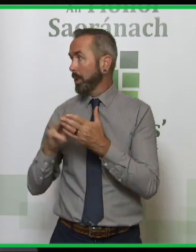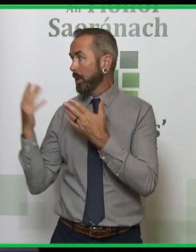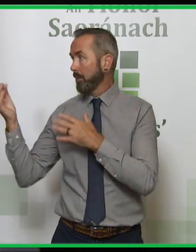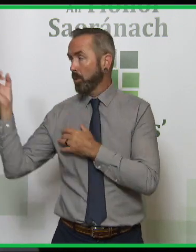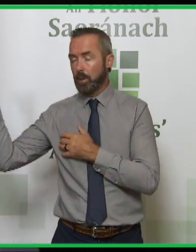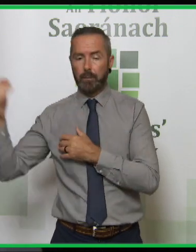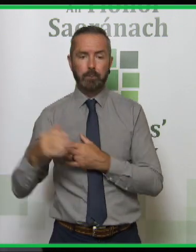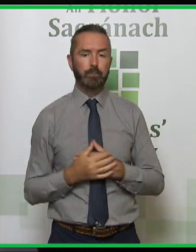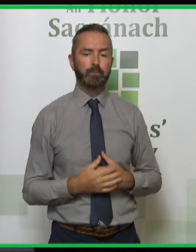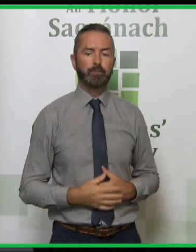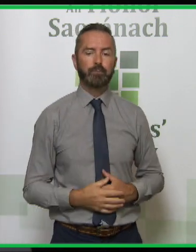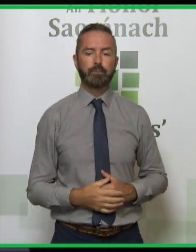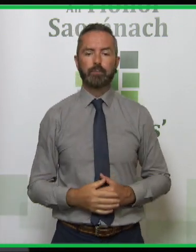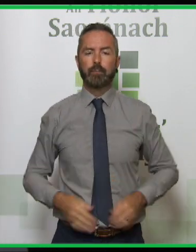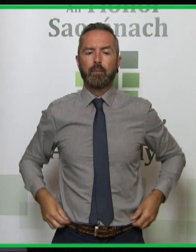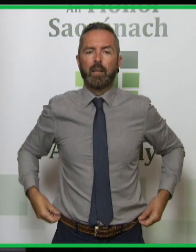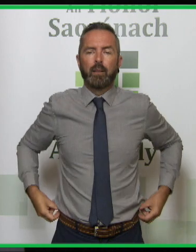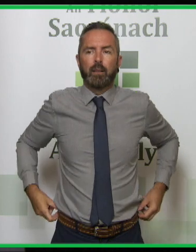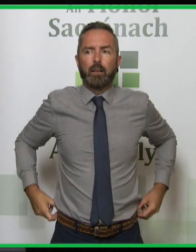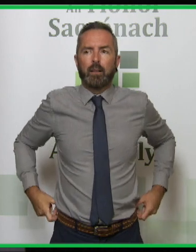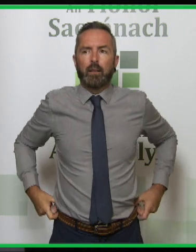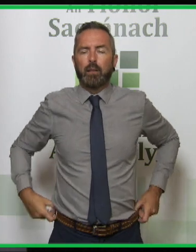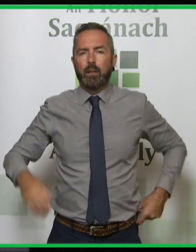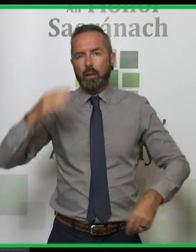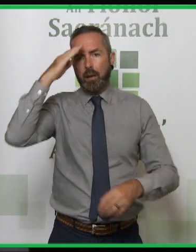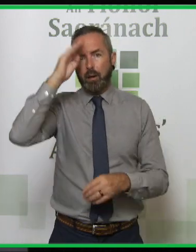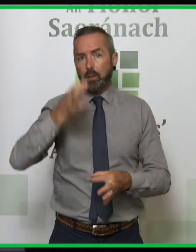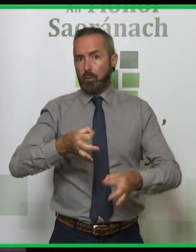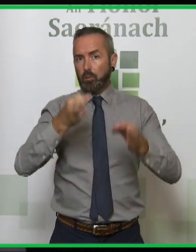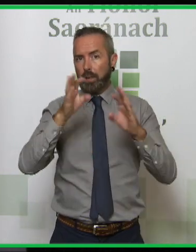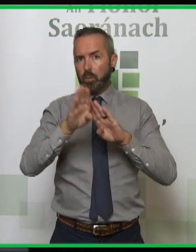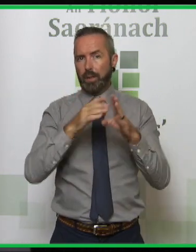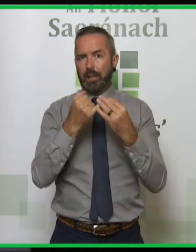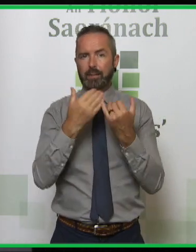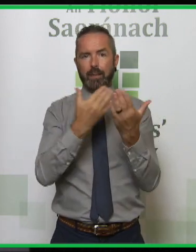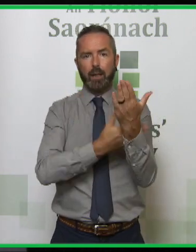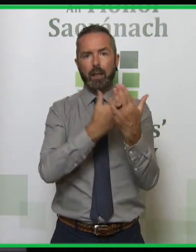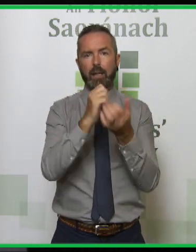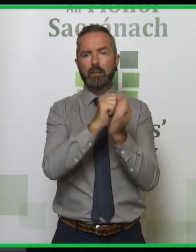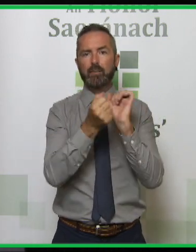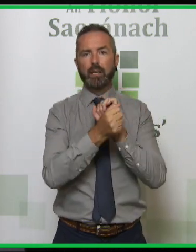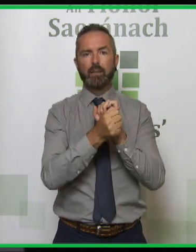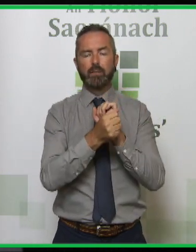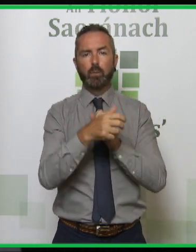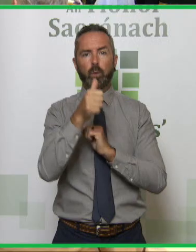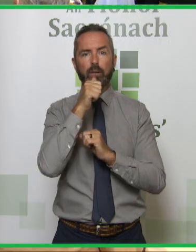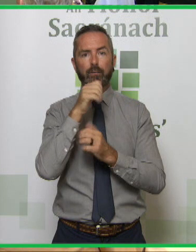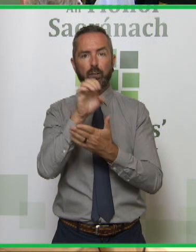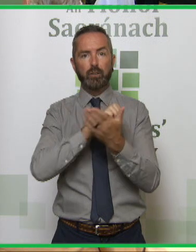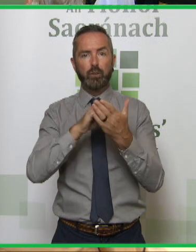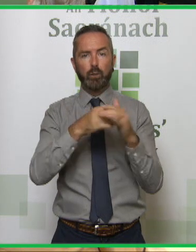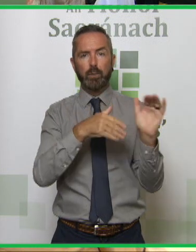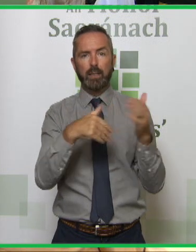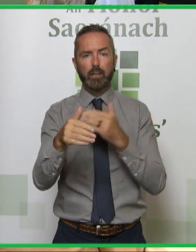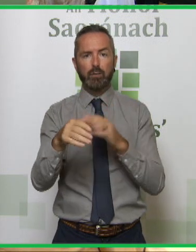can. Just conscious your colleague. So we're very good at things like legislative changes. So we're the first in Europe to introduce the indoor smoking ban. We have minimum